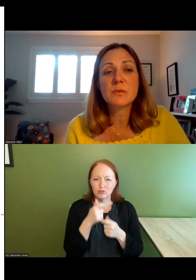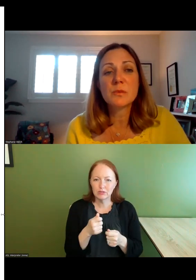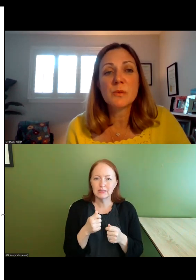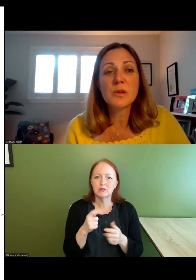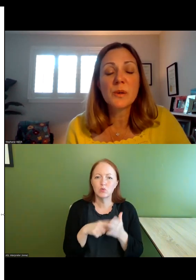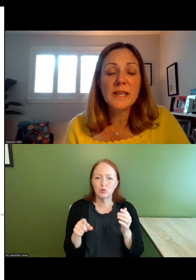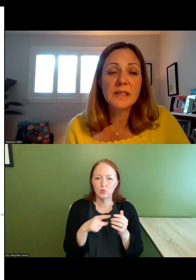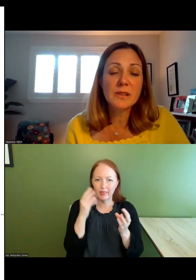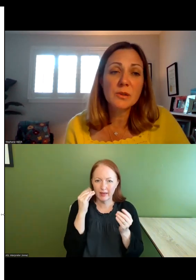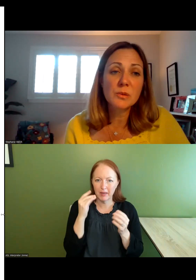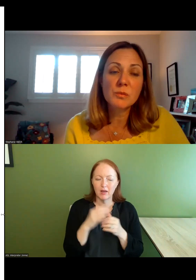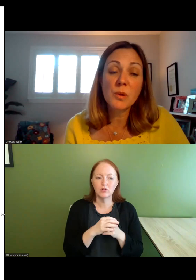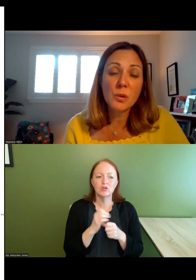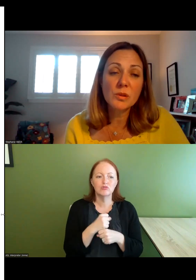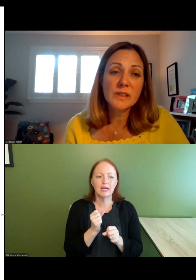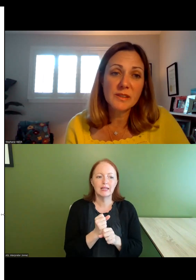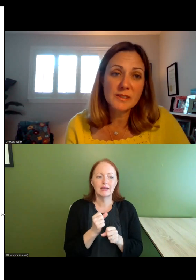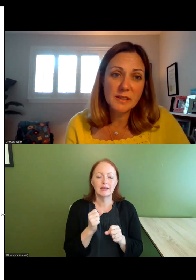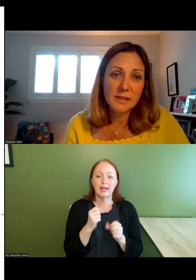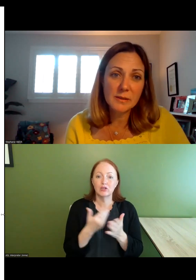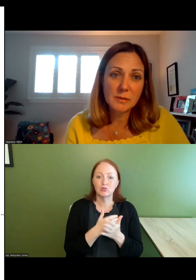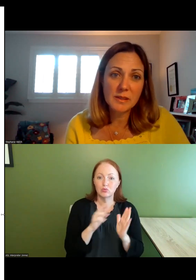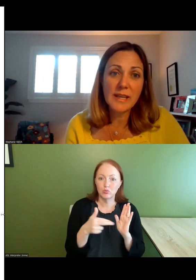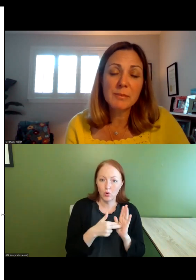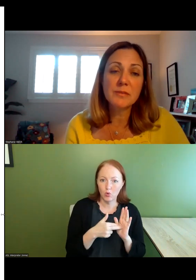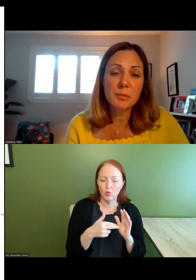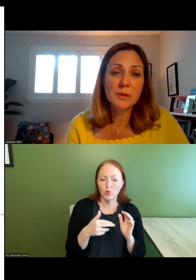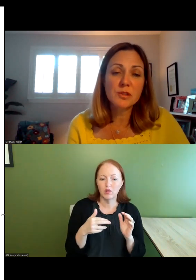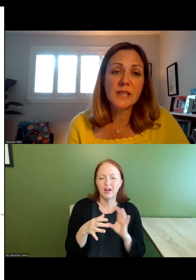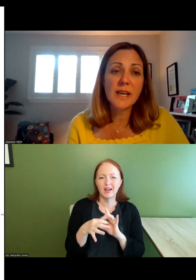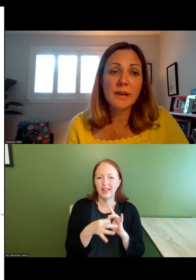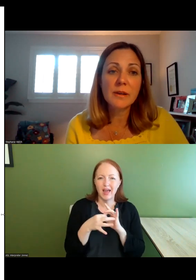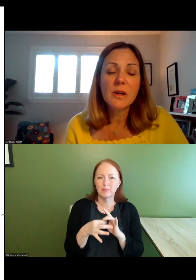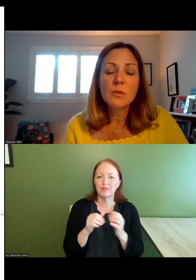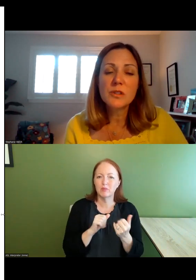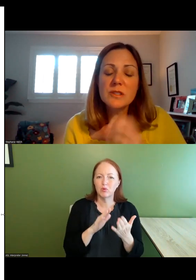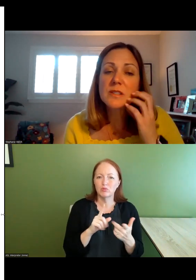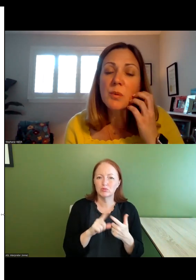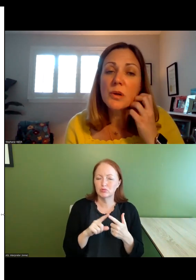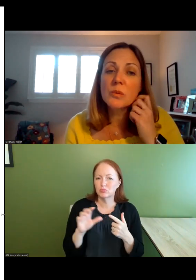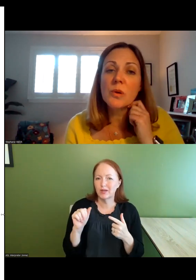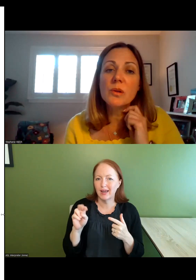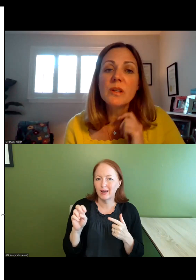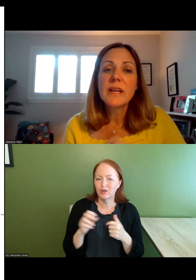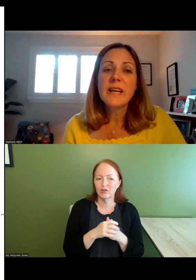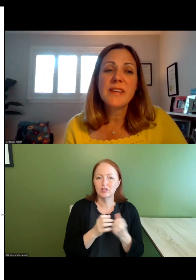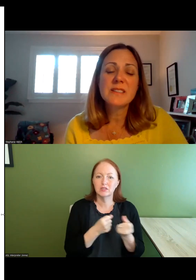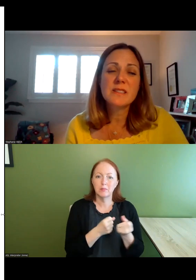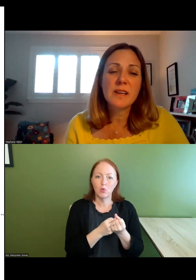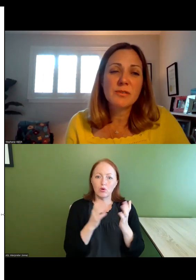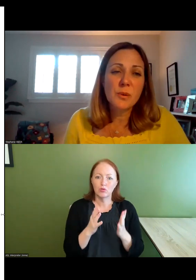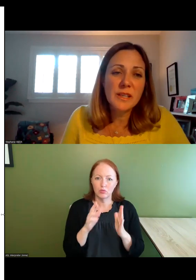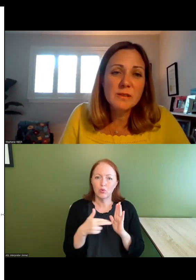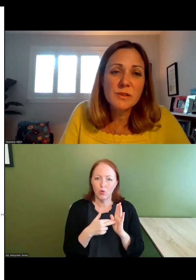is that we created a new role in this collaborative approach to care, which is a supporter role. And